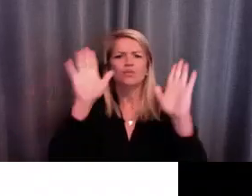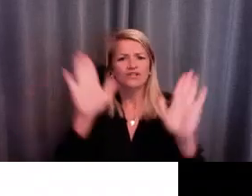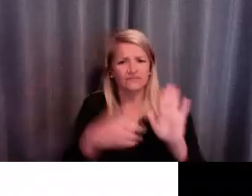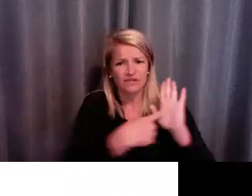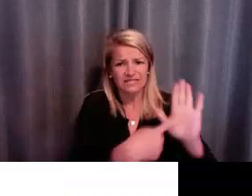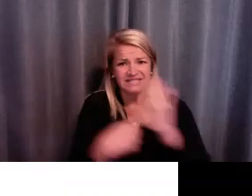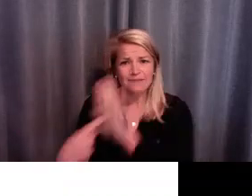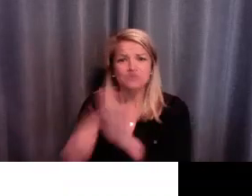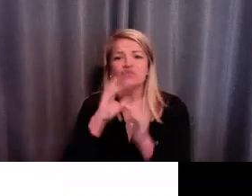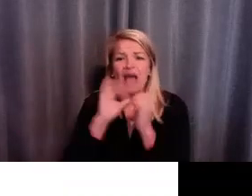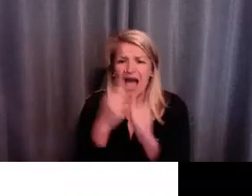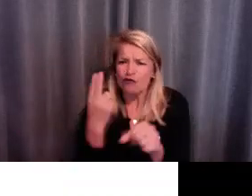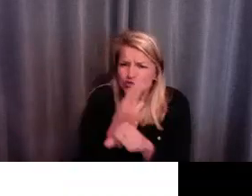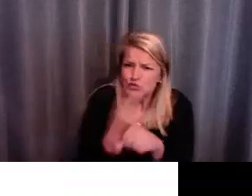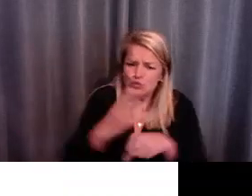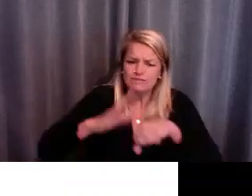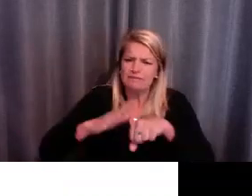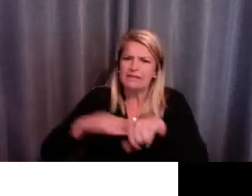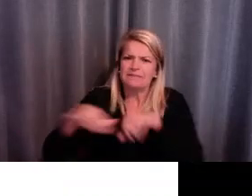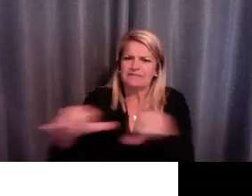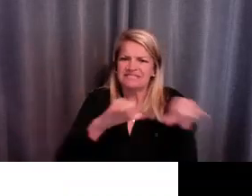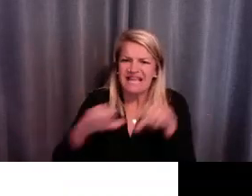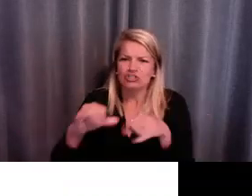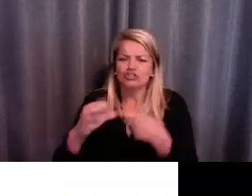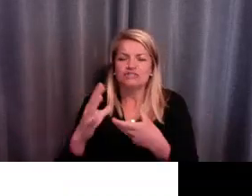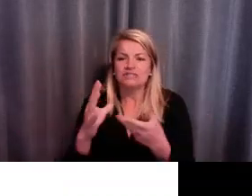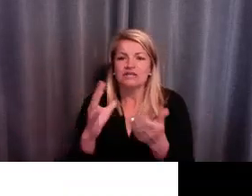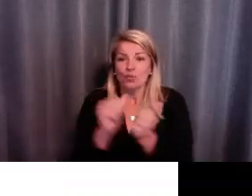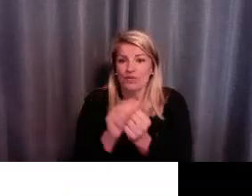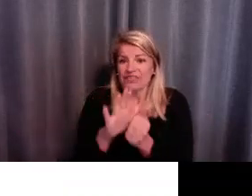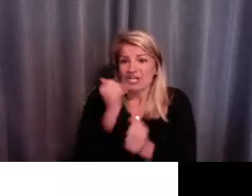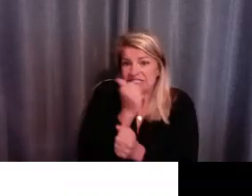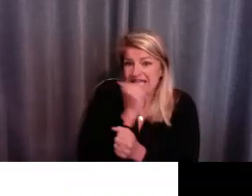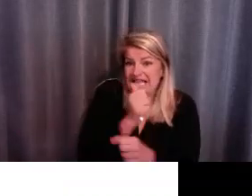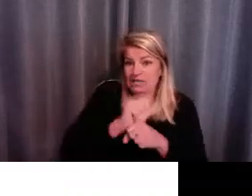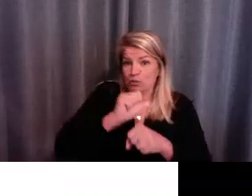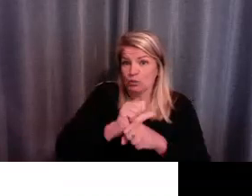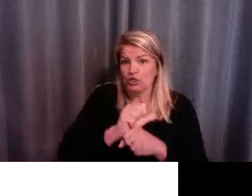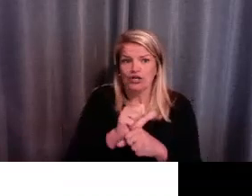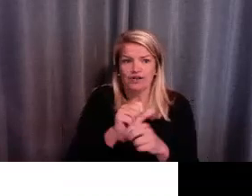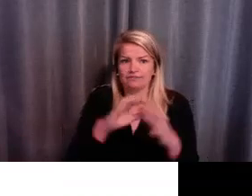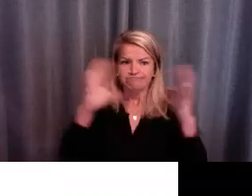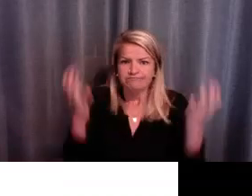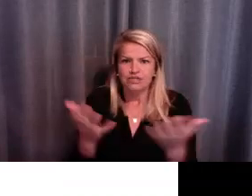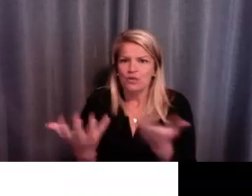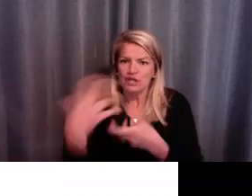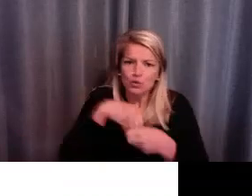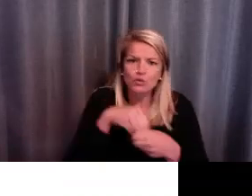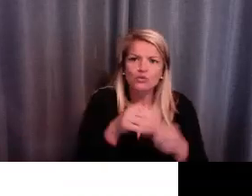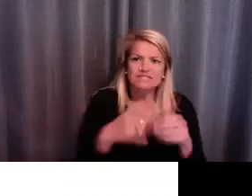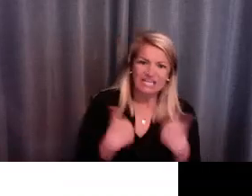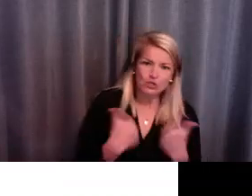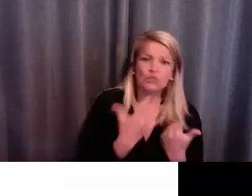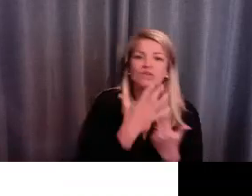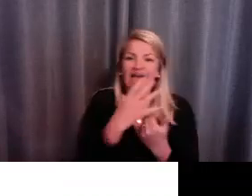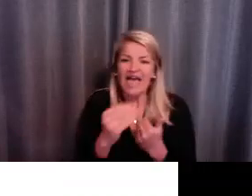how to use the minimum standards in the daily work with that has the children and the youth at its